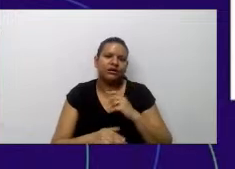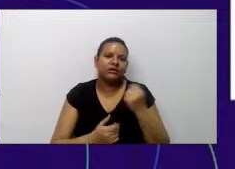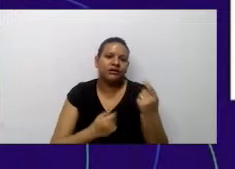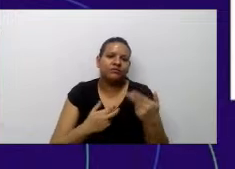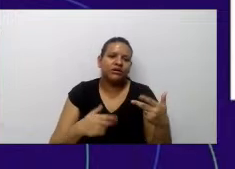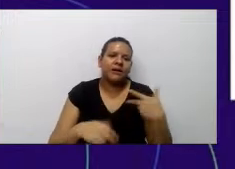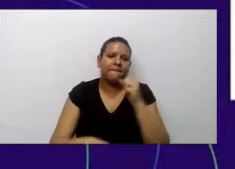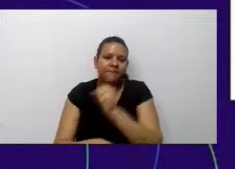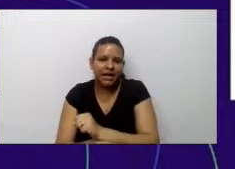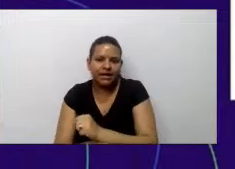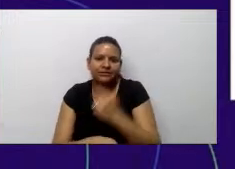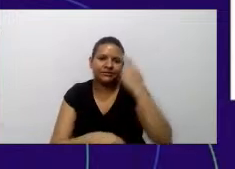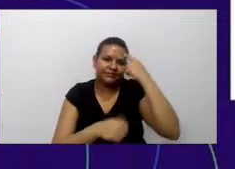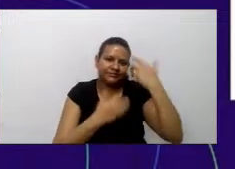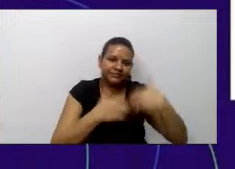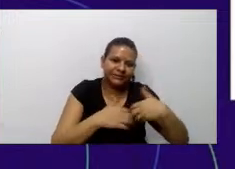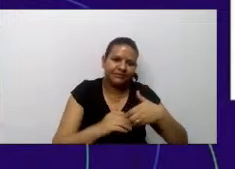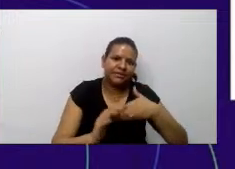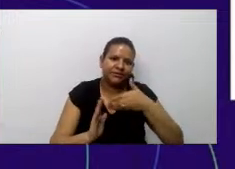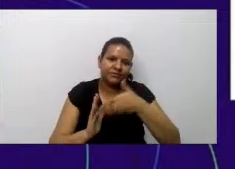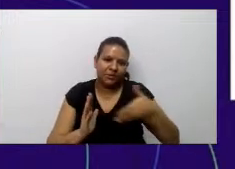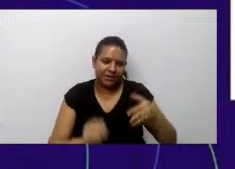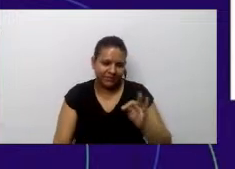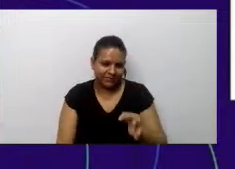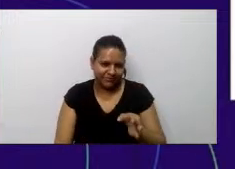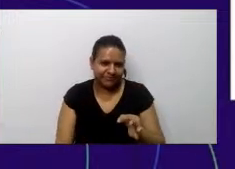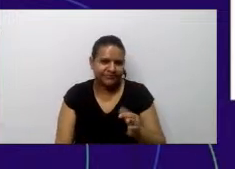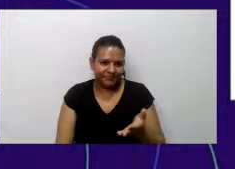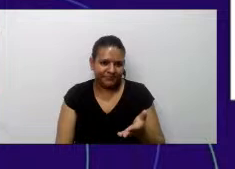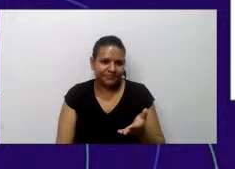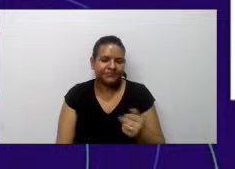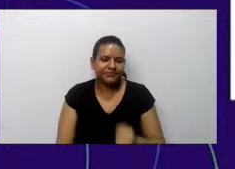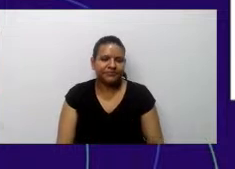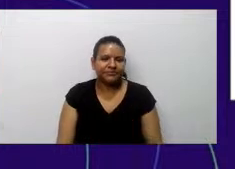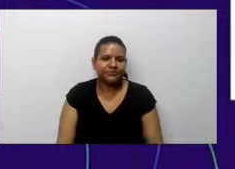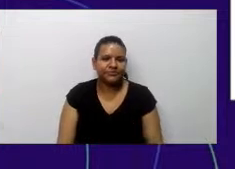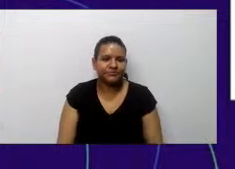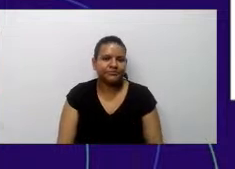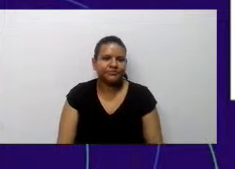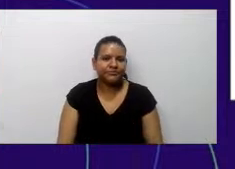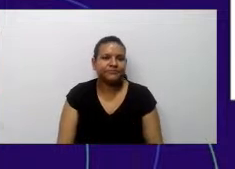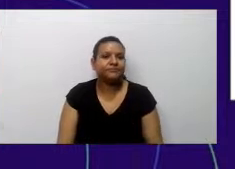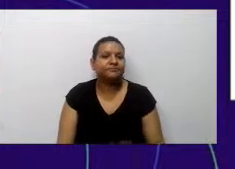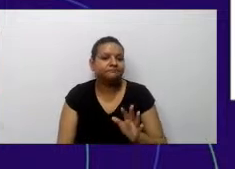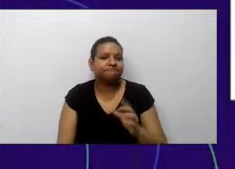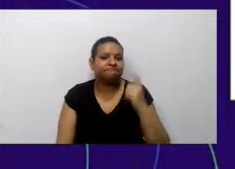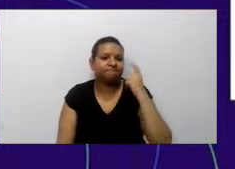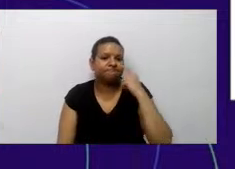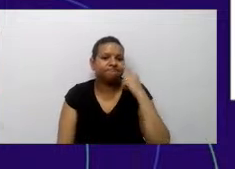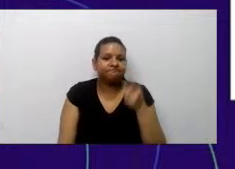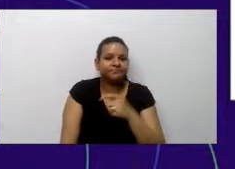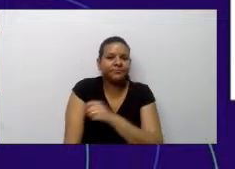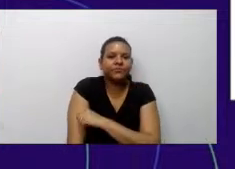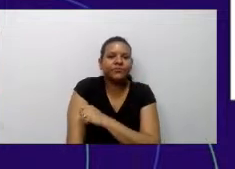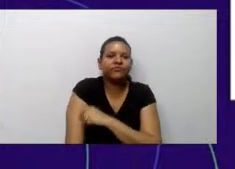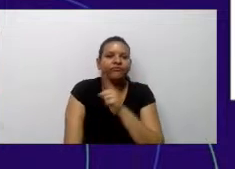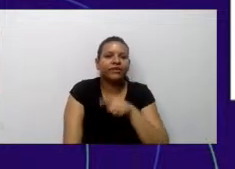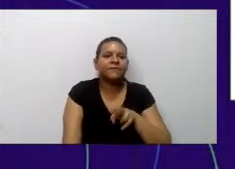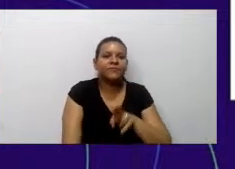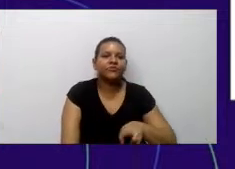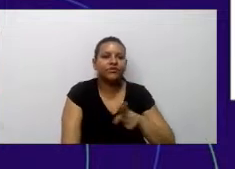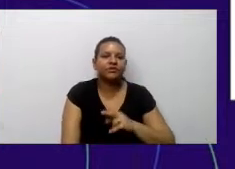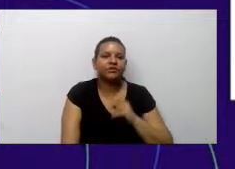and our thinking, but so the student that is using the second language is able to have